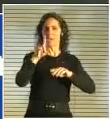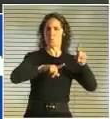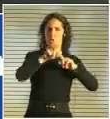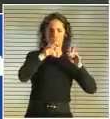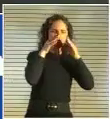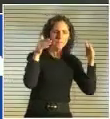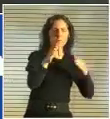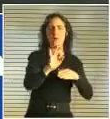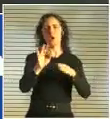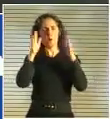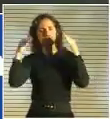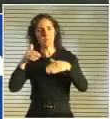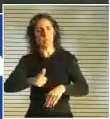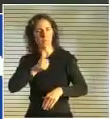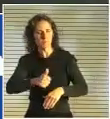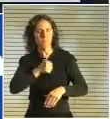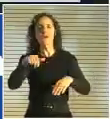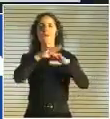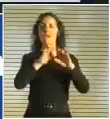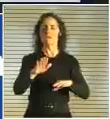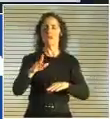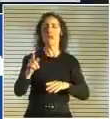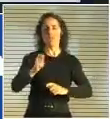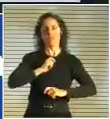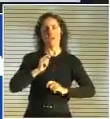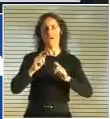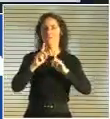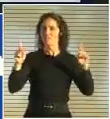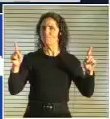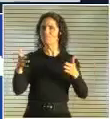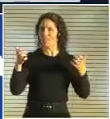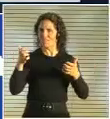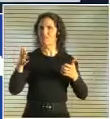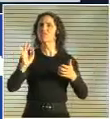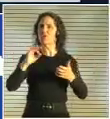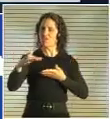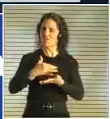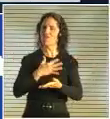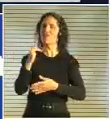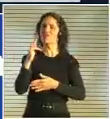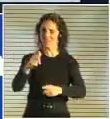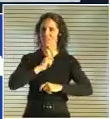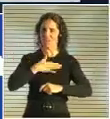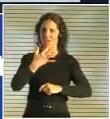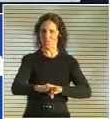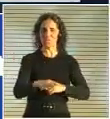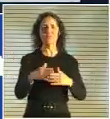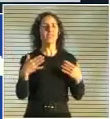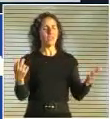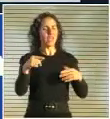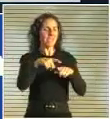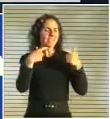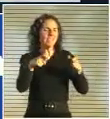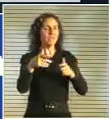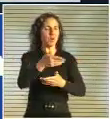good benefits. And positive impacts. And when does this make sense, really, to do